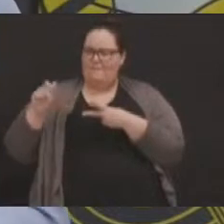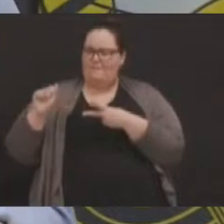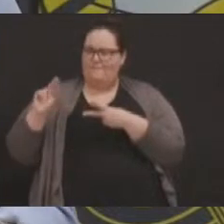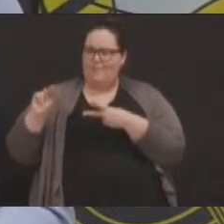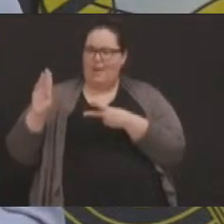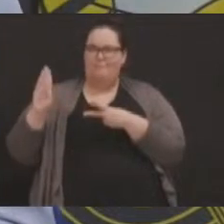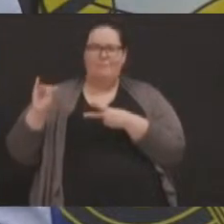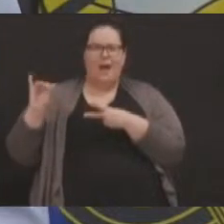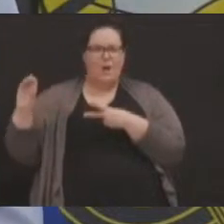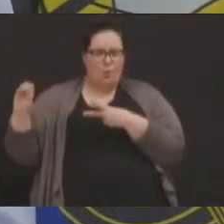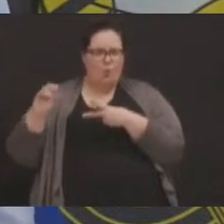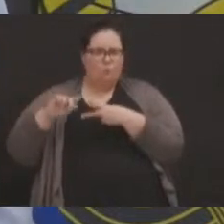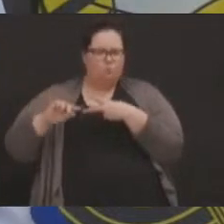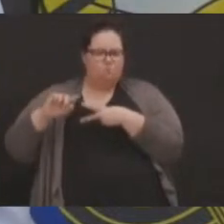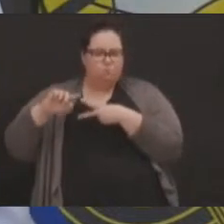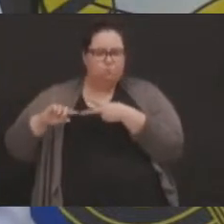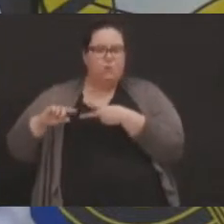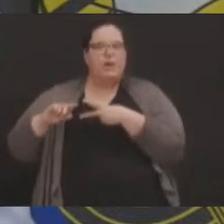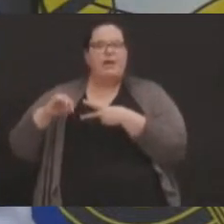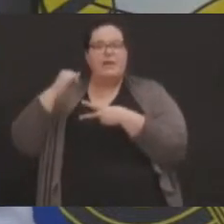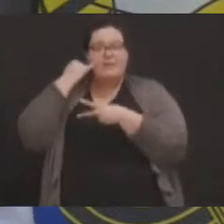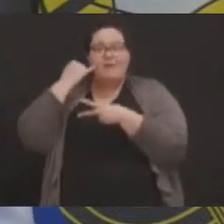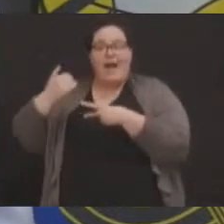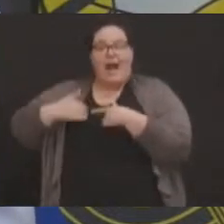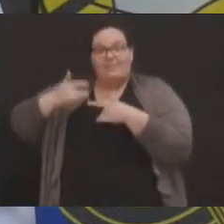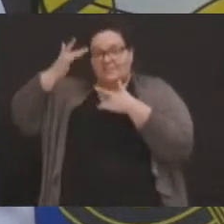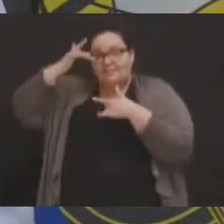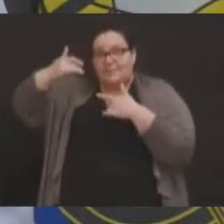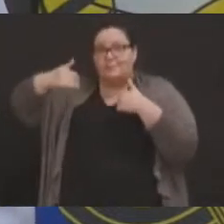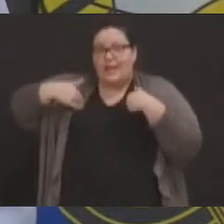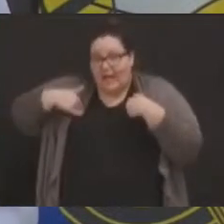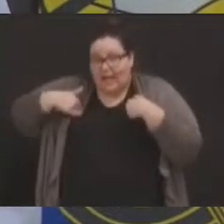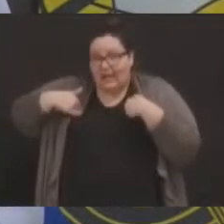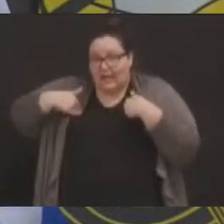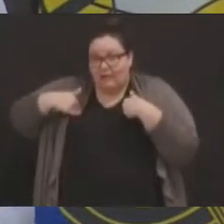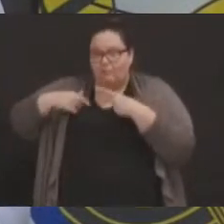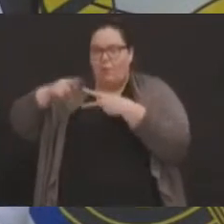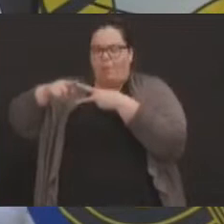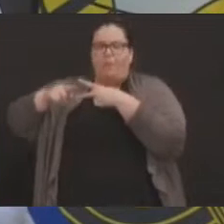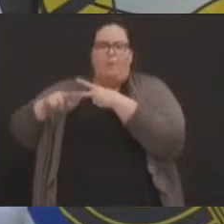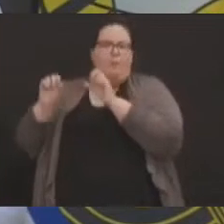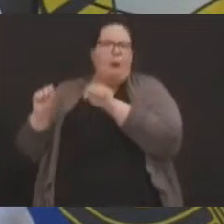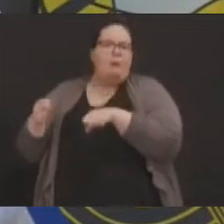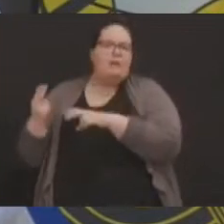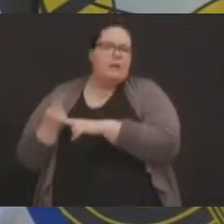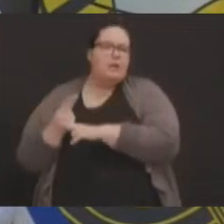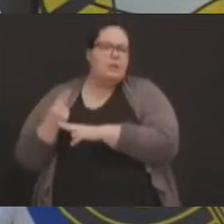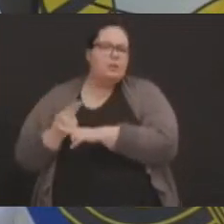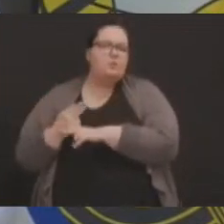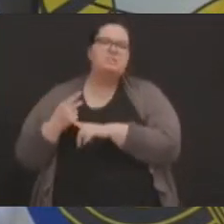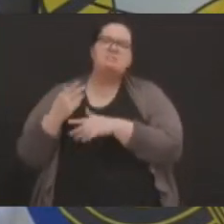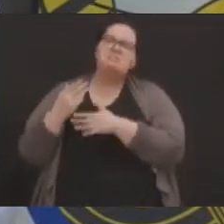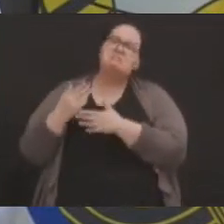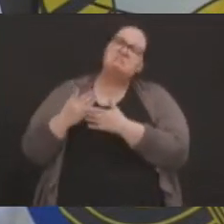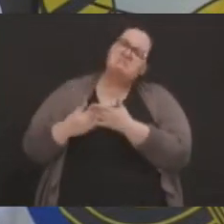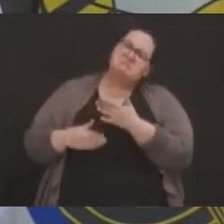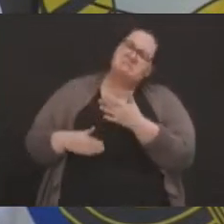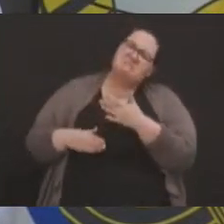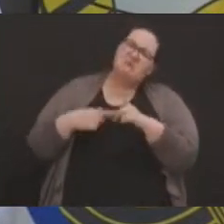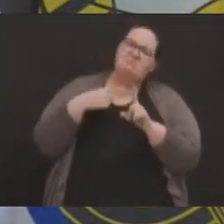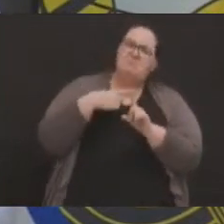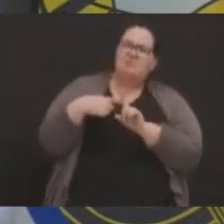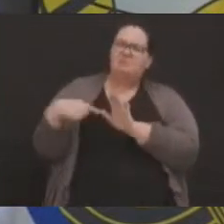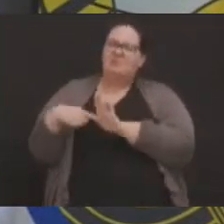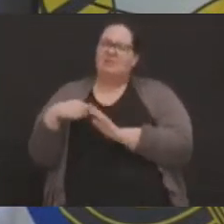there are some drawbacks to using them. So we do have a plan to use them in very specific areas and for very specific reasons under